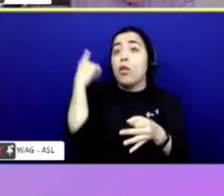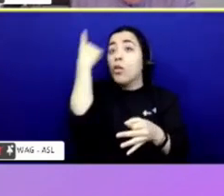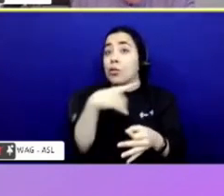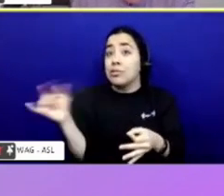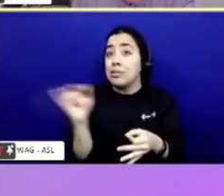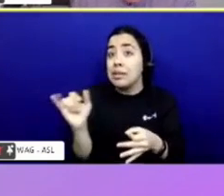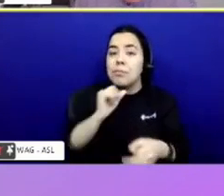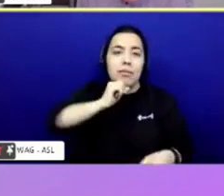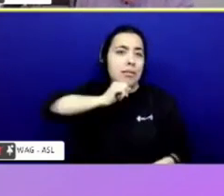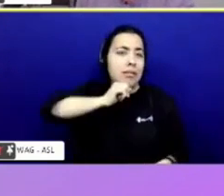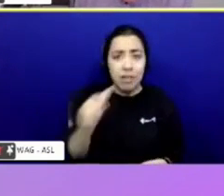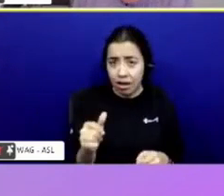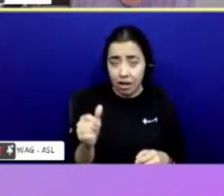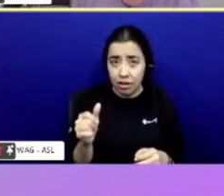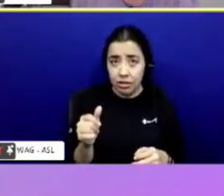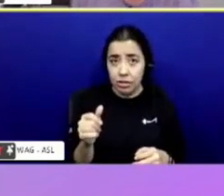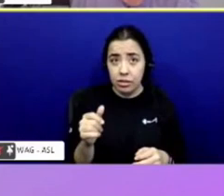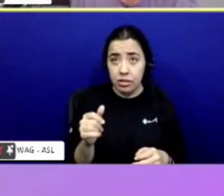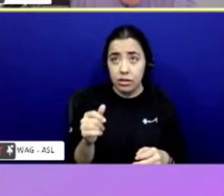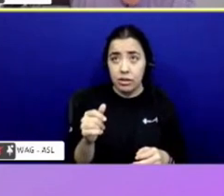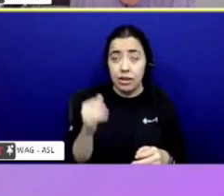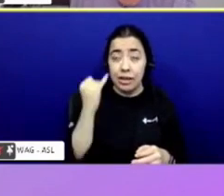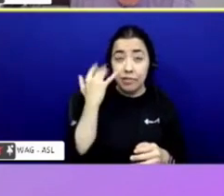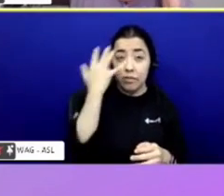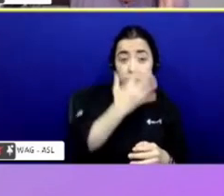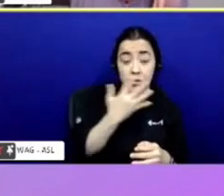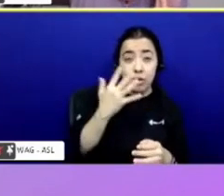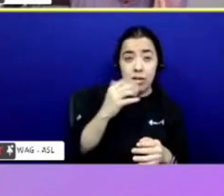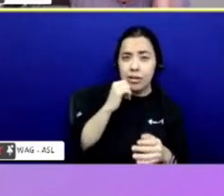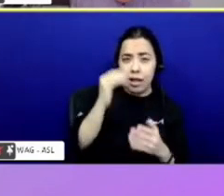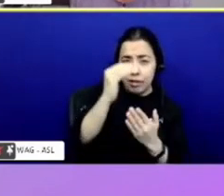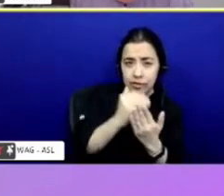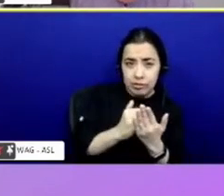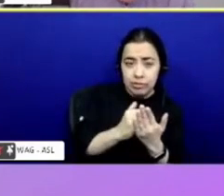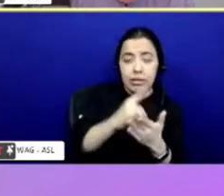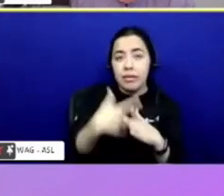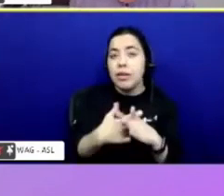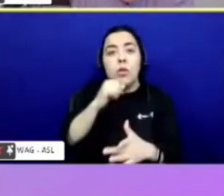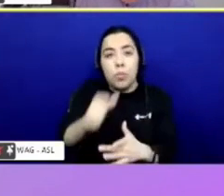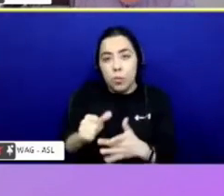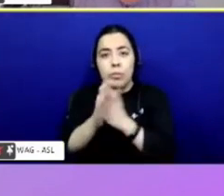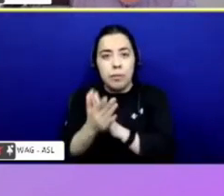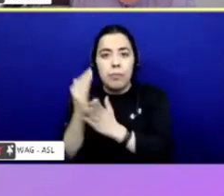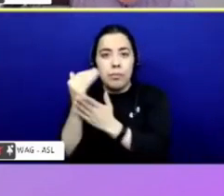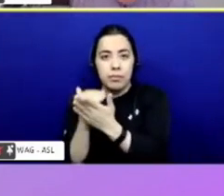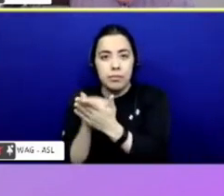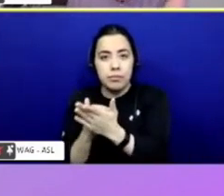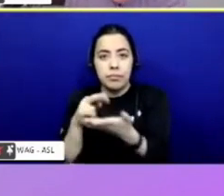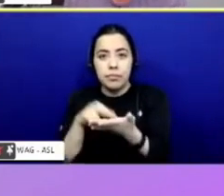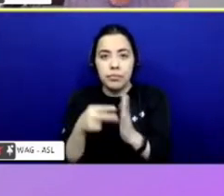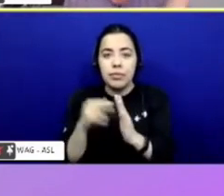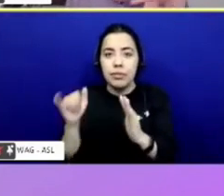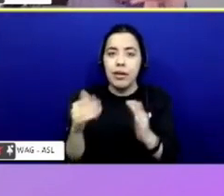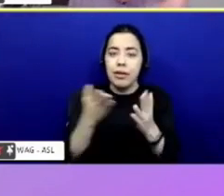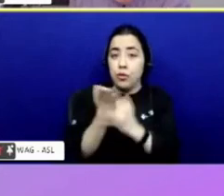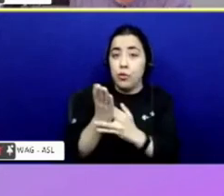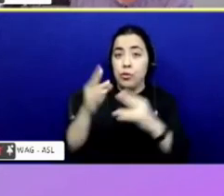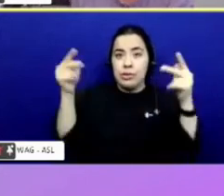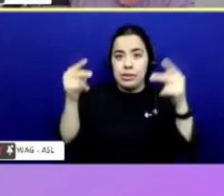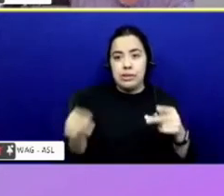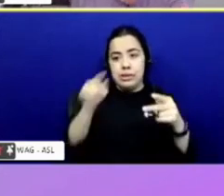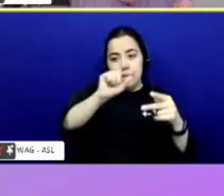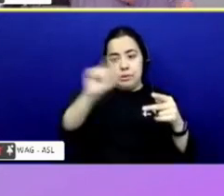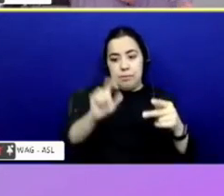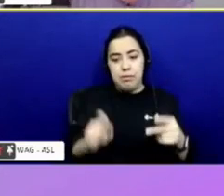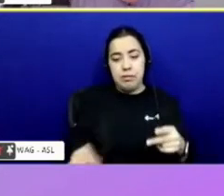like a list, it's not a list. We're not going to expose it as a list. And so they actually stripped those semantics. Now, I should add, since the first time